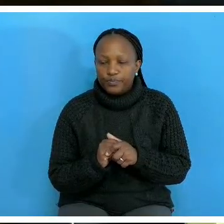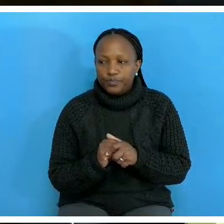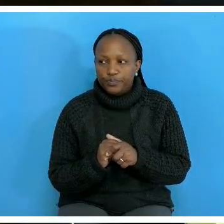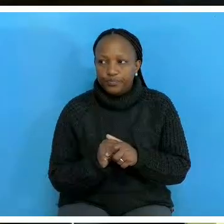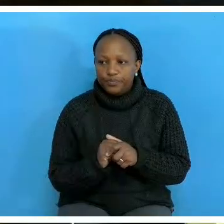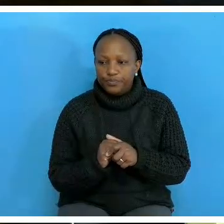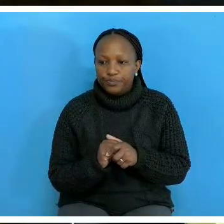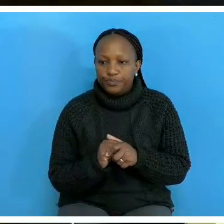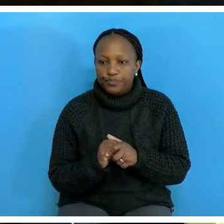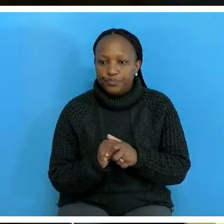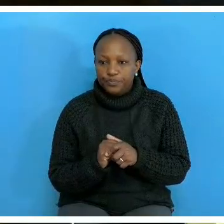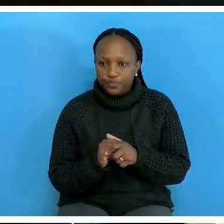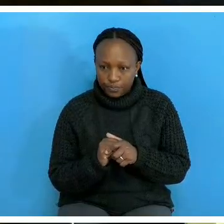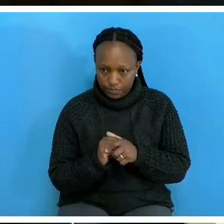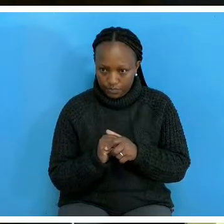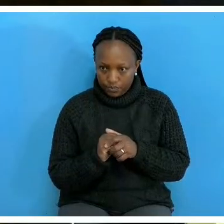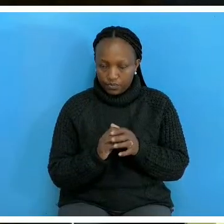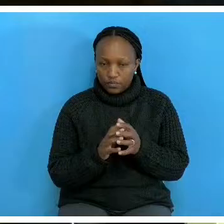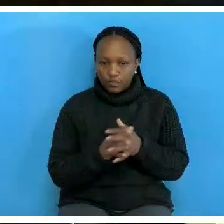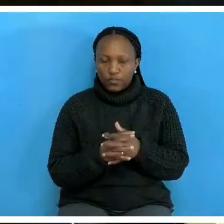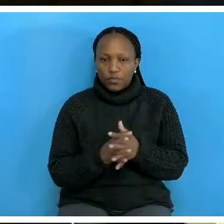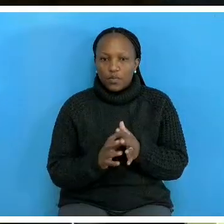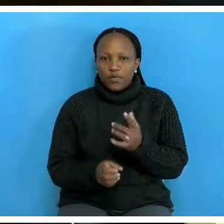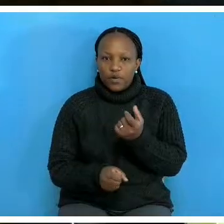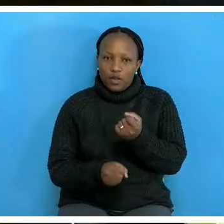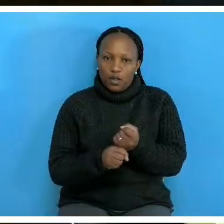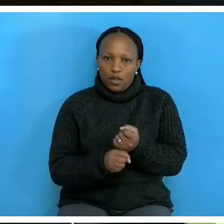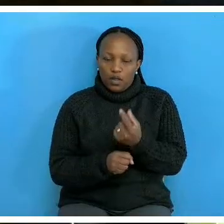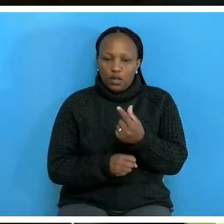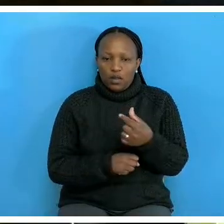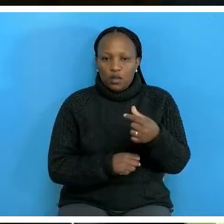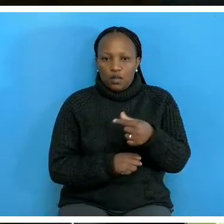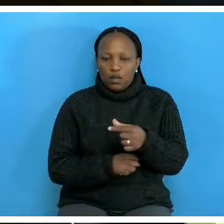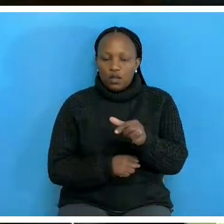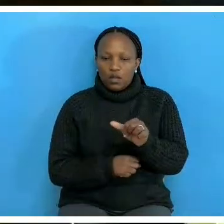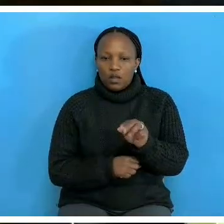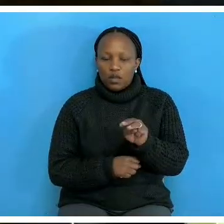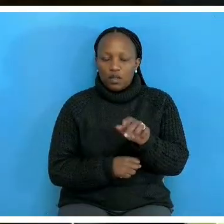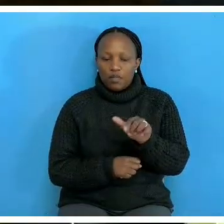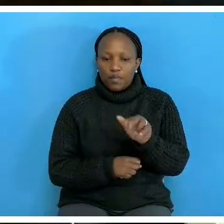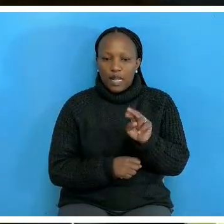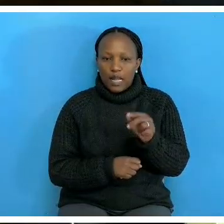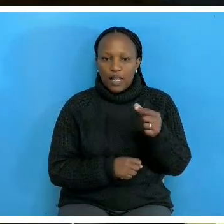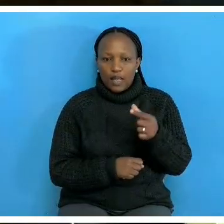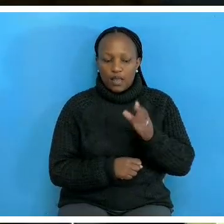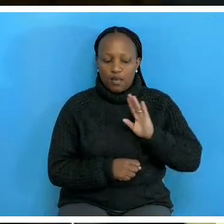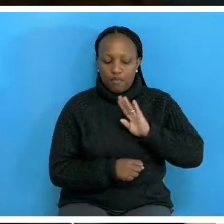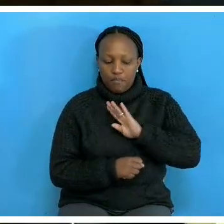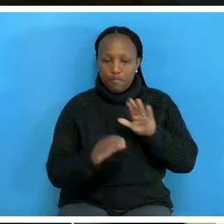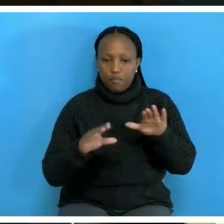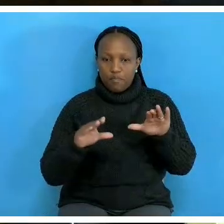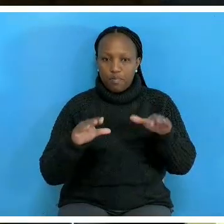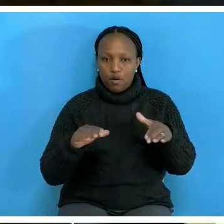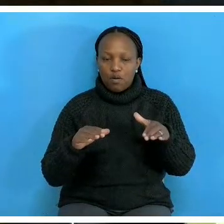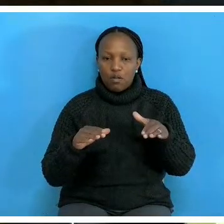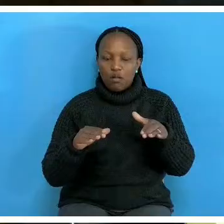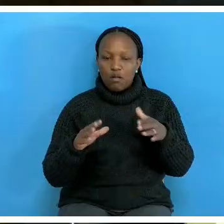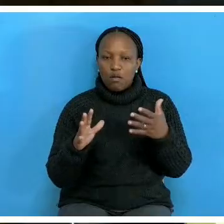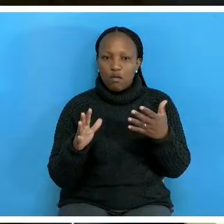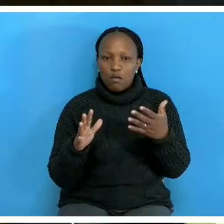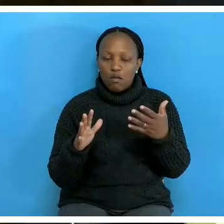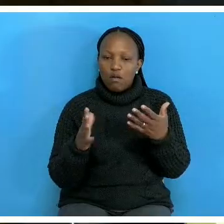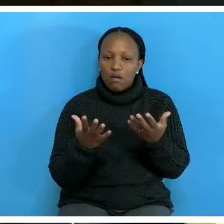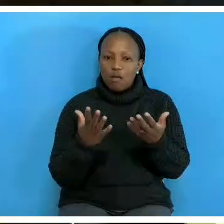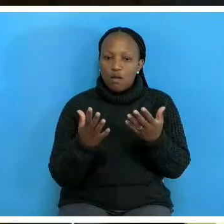from maybe a Gauteng Gambling Board, Chair, maybe the program that we have not really